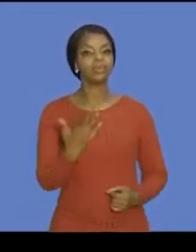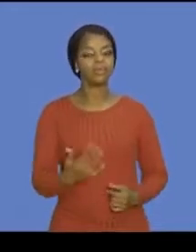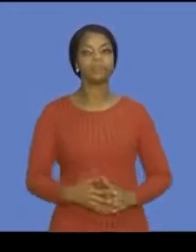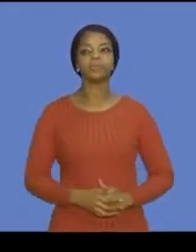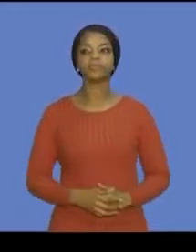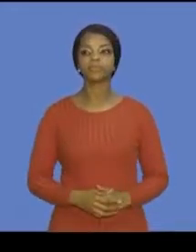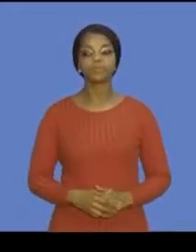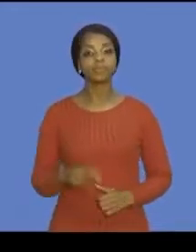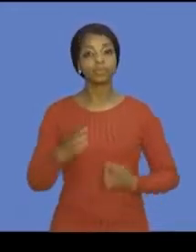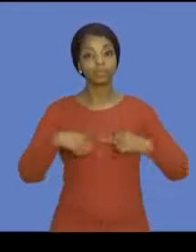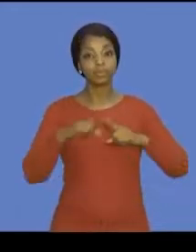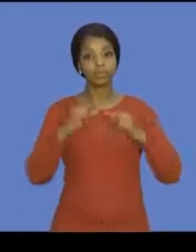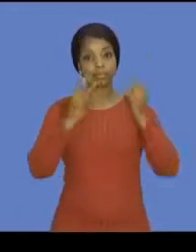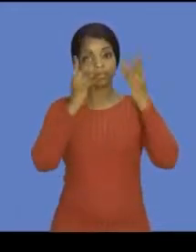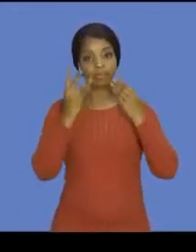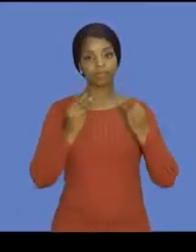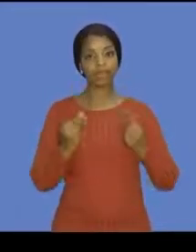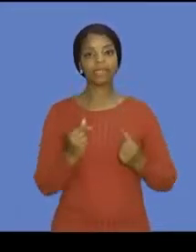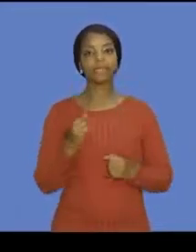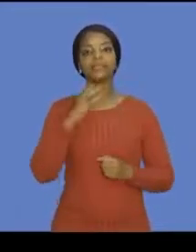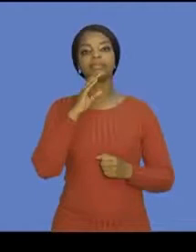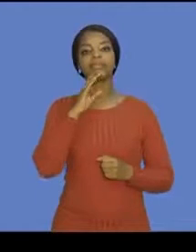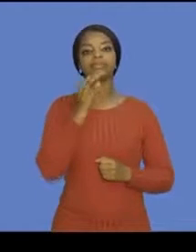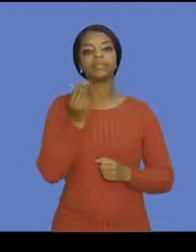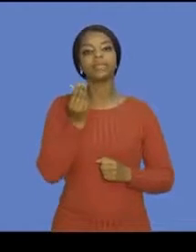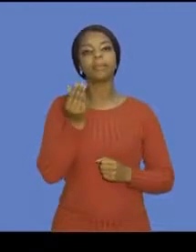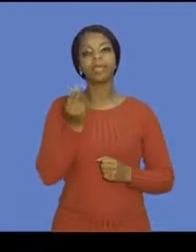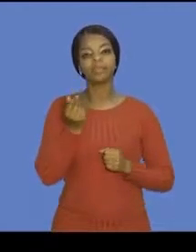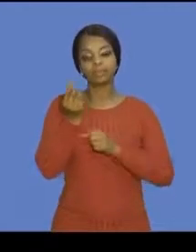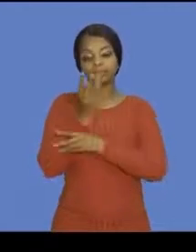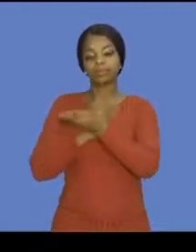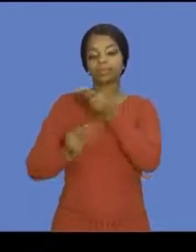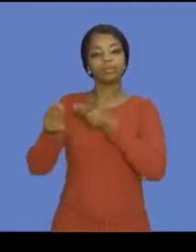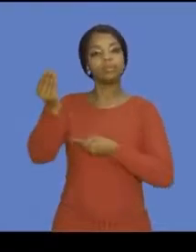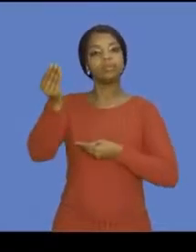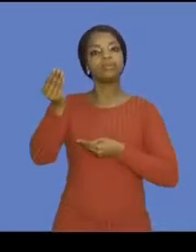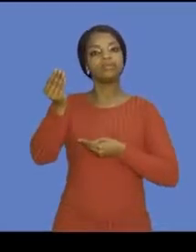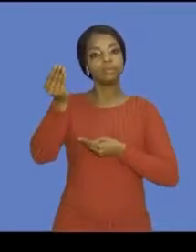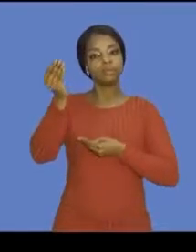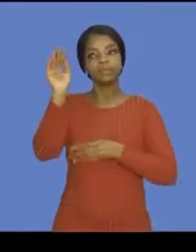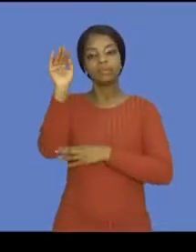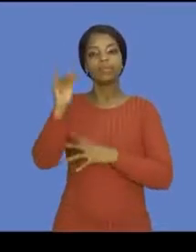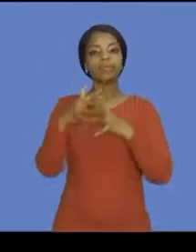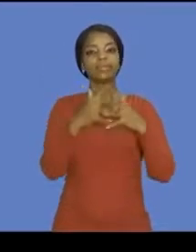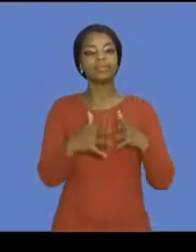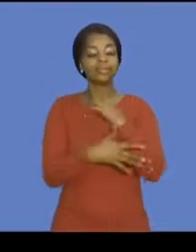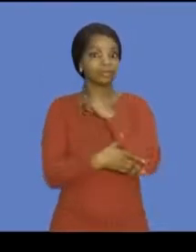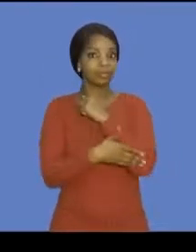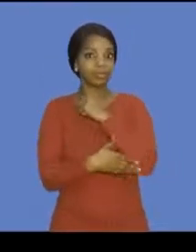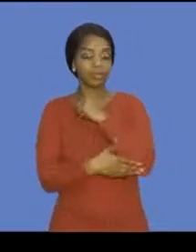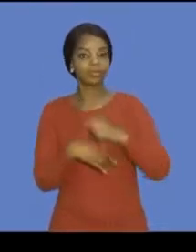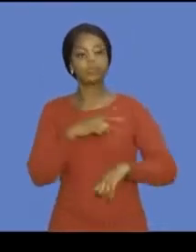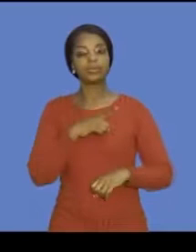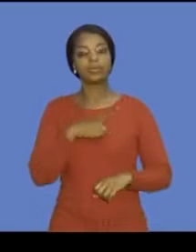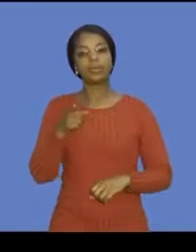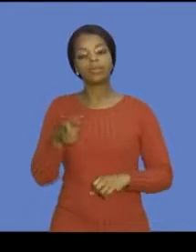lesson will be in finance, which is the exchange rate, because this is what actually assists us in looking at what it